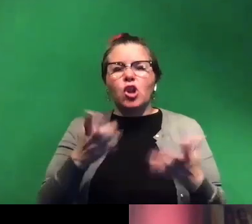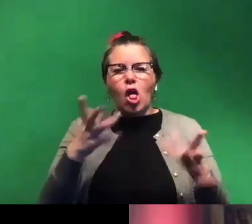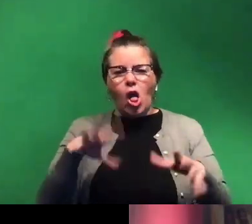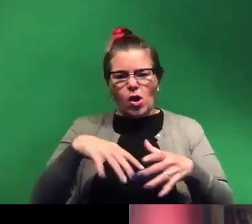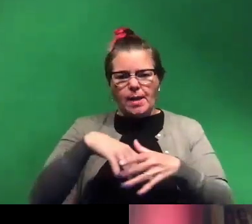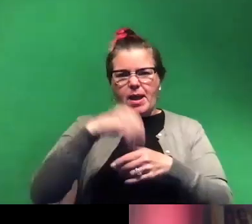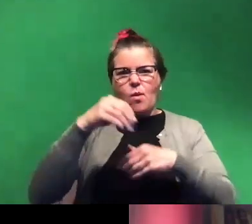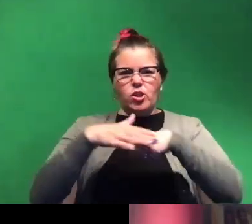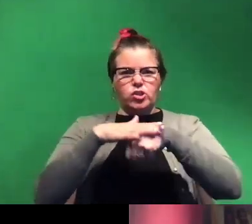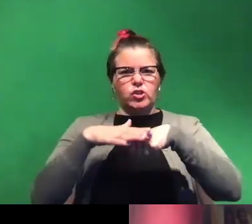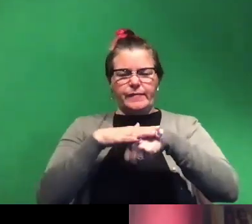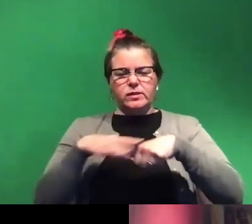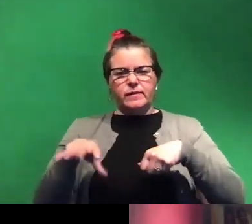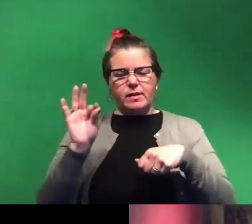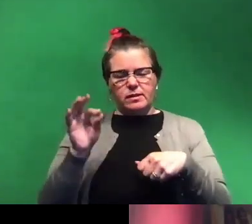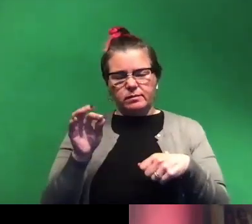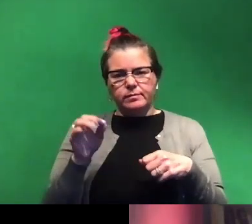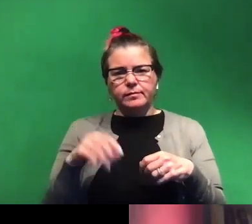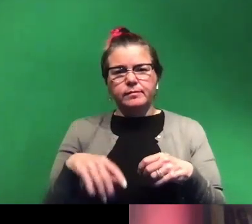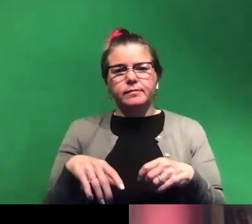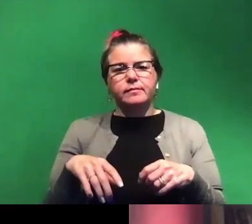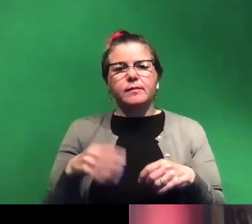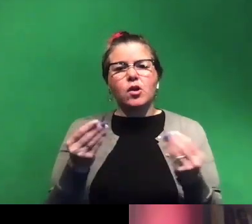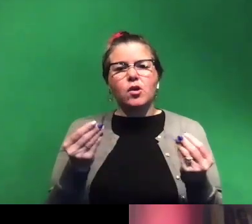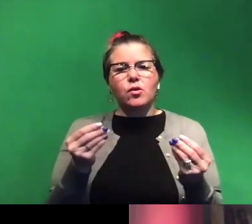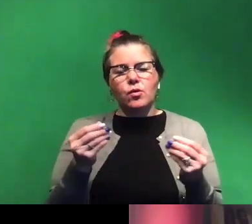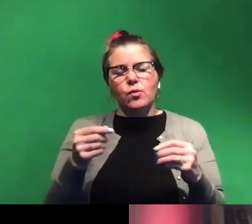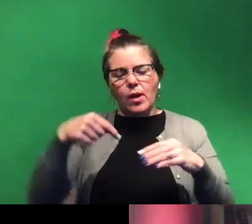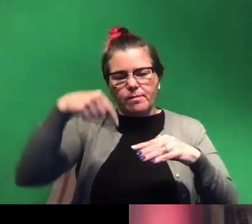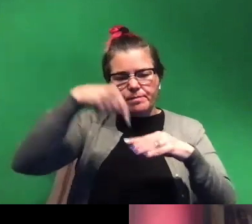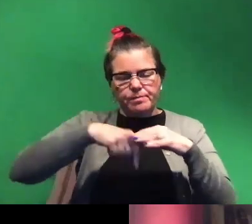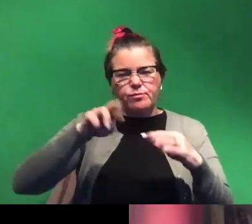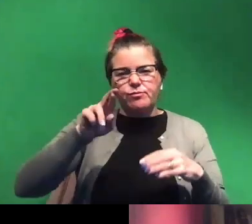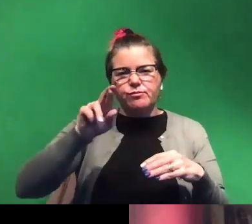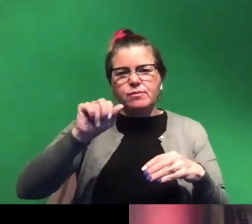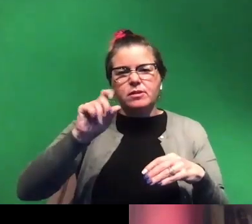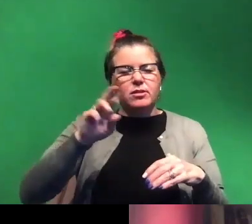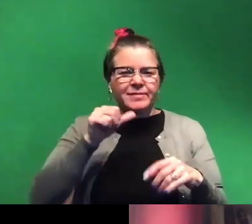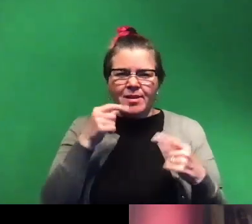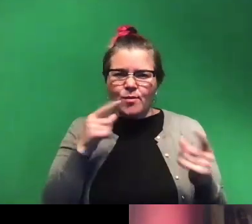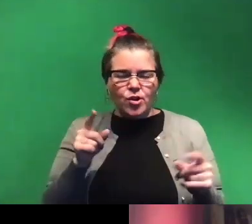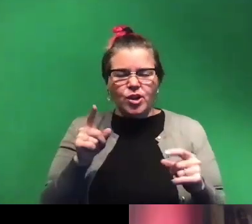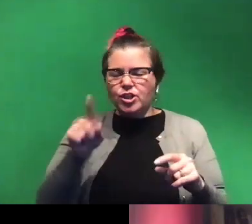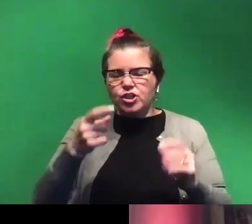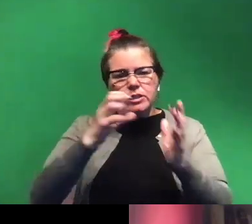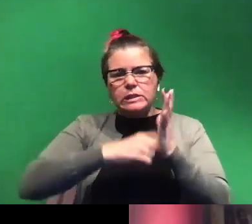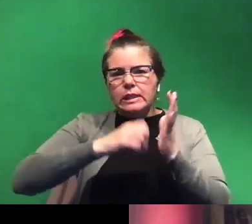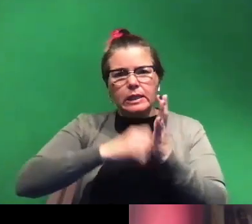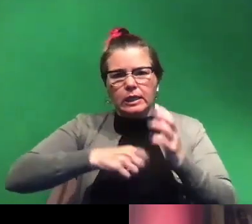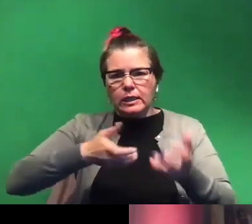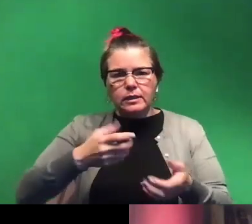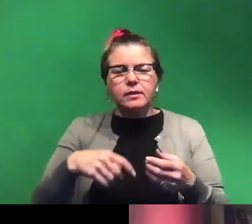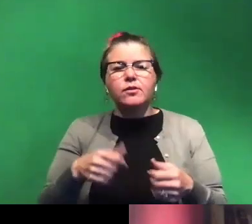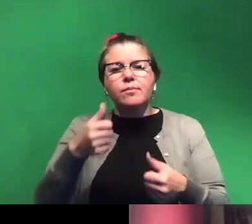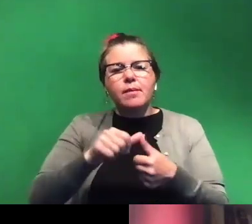surface for us to find them. Things like ground penetrating radar don't work. And just digging, like sort of like if you remember